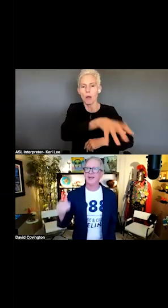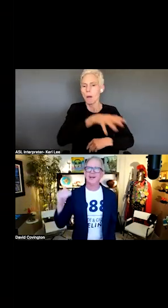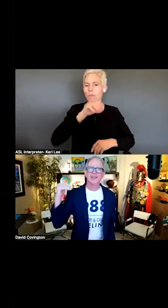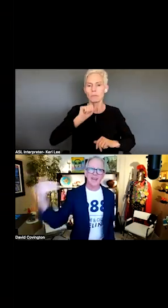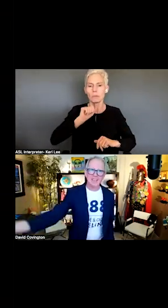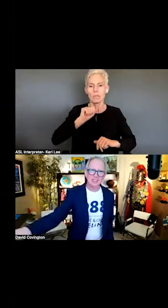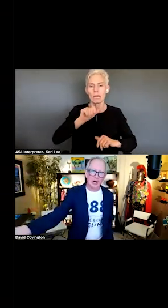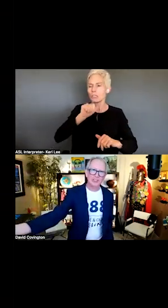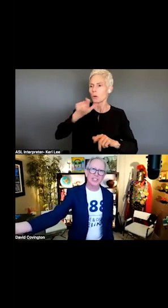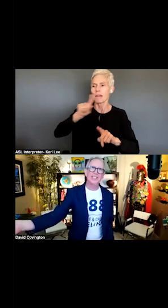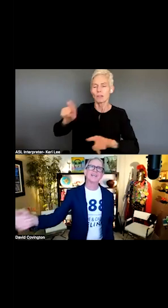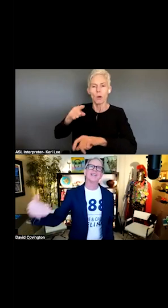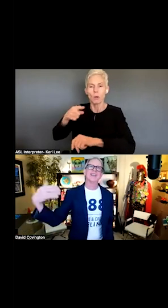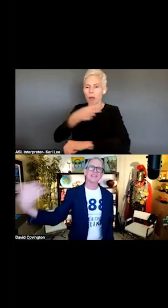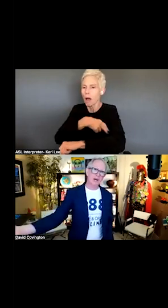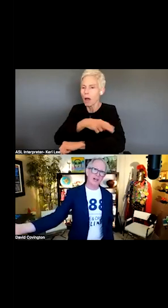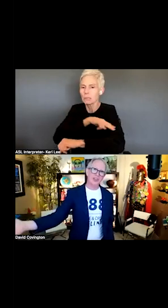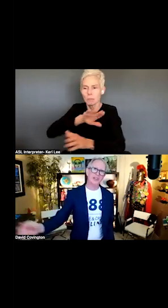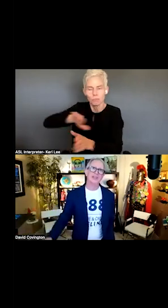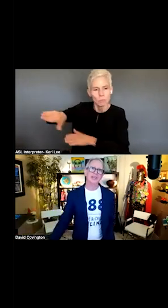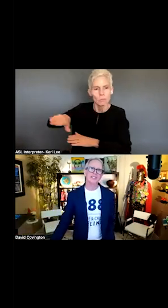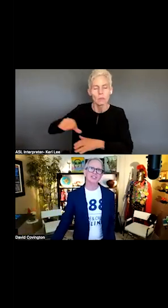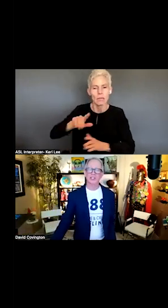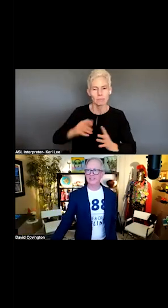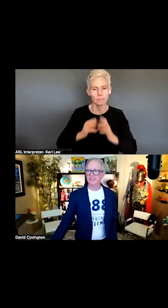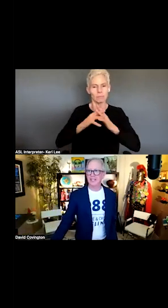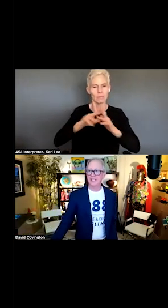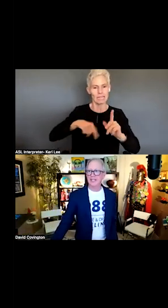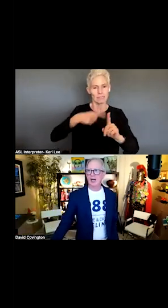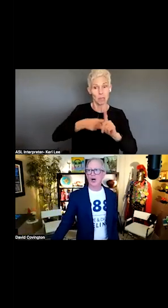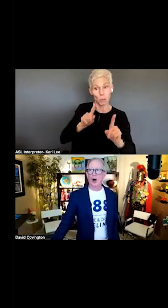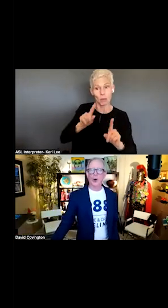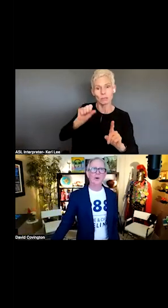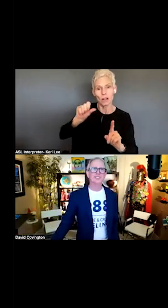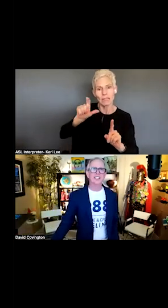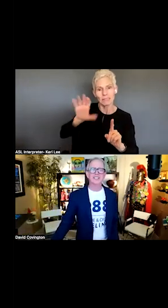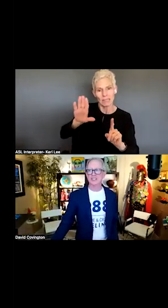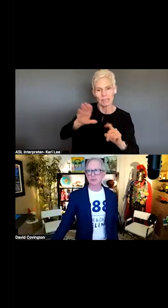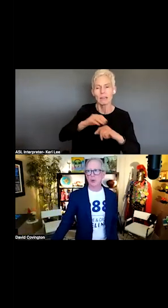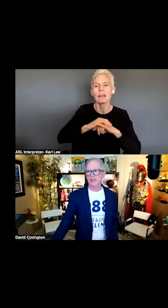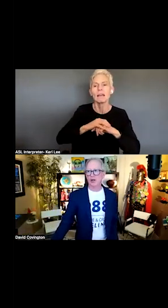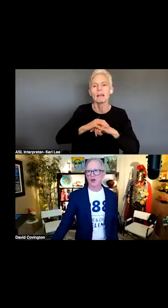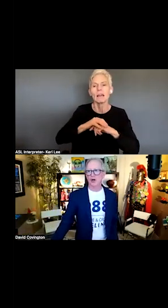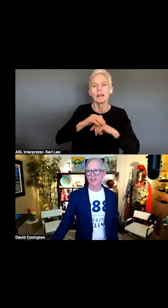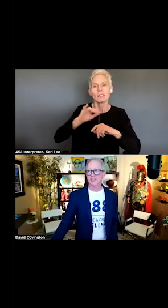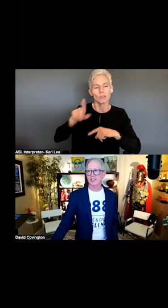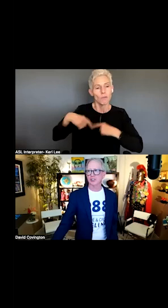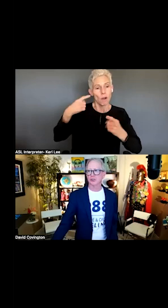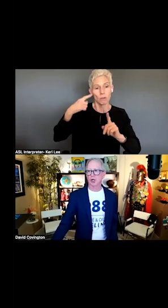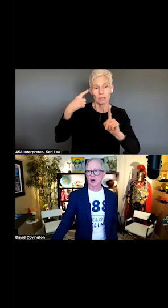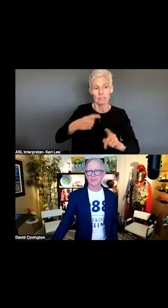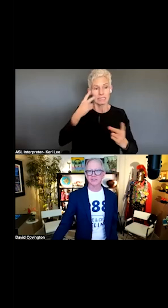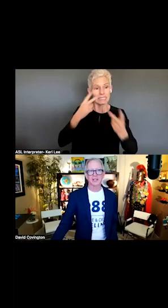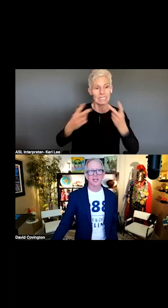altogether. That's launching this month in Salt Lake City. All we've seen to this point are